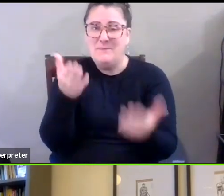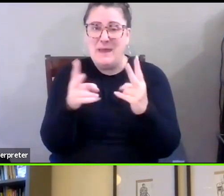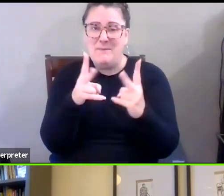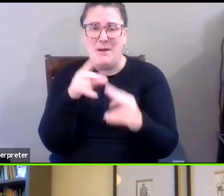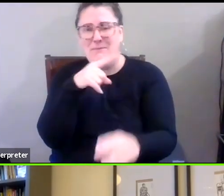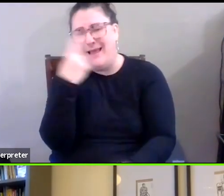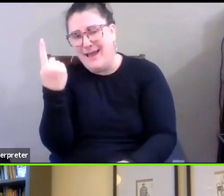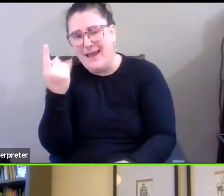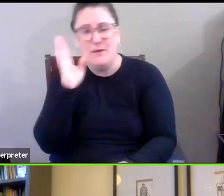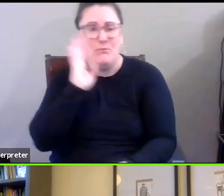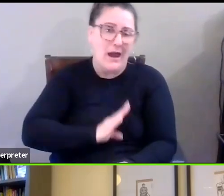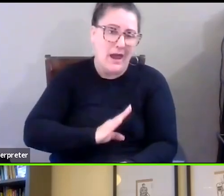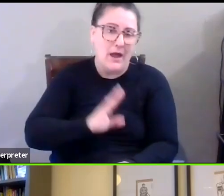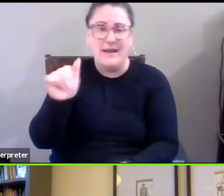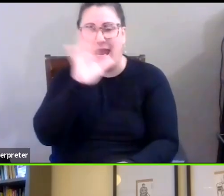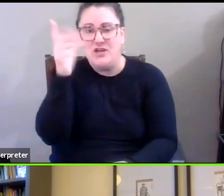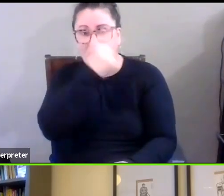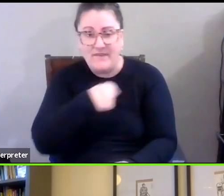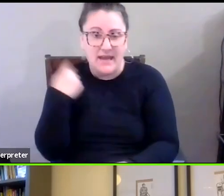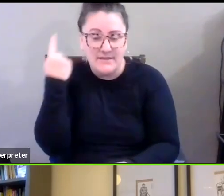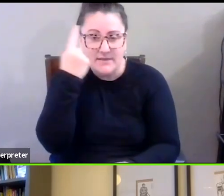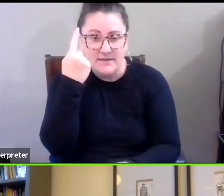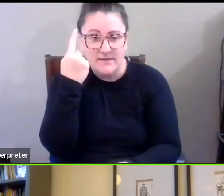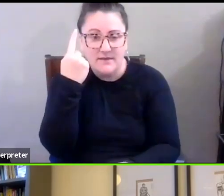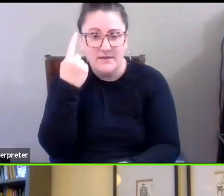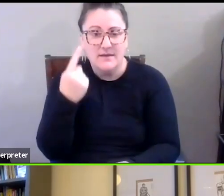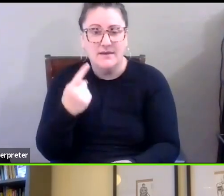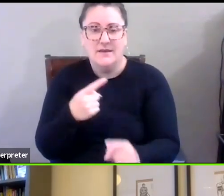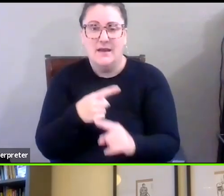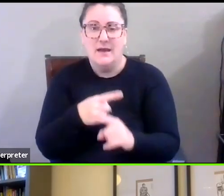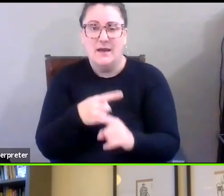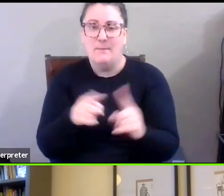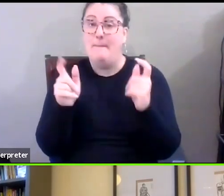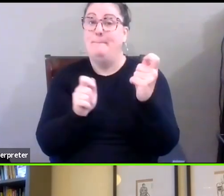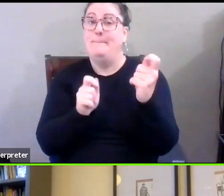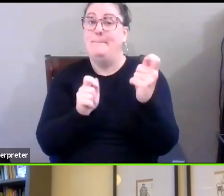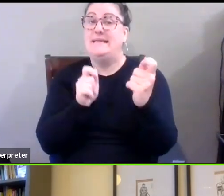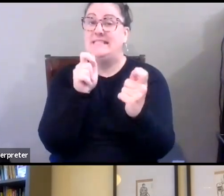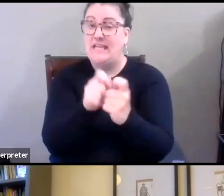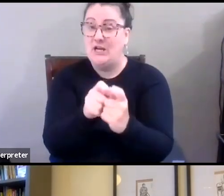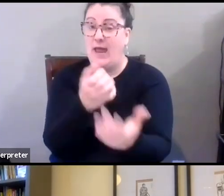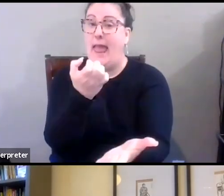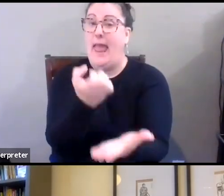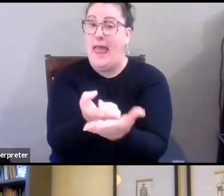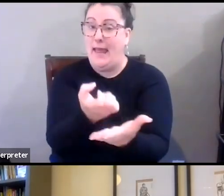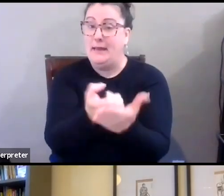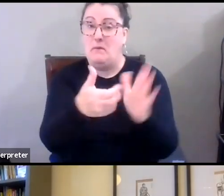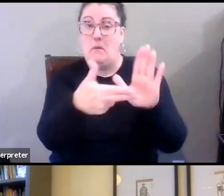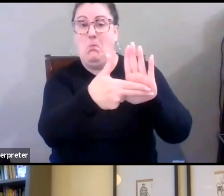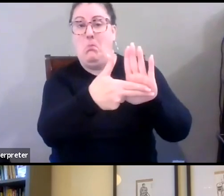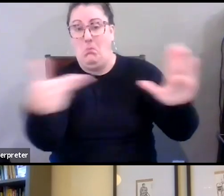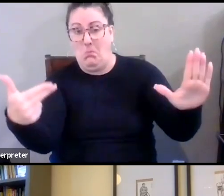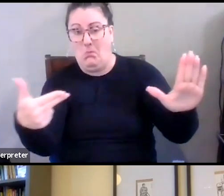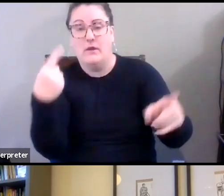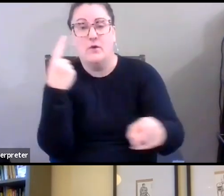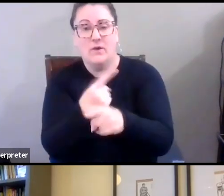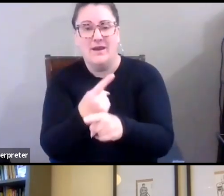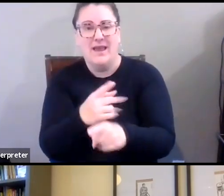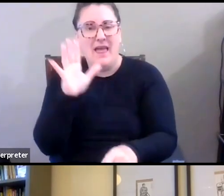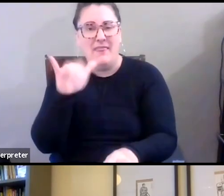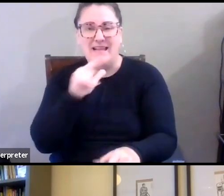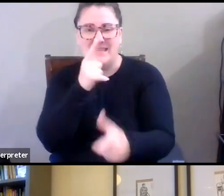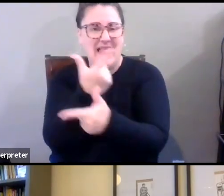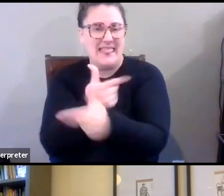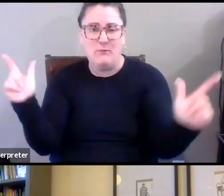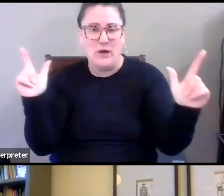and brown and Asian faces, but of a very particular economic strata. Mm-hmm. That's not